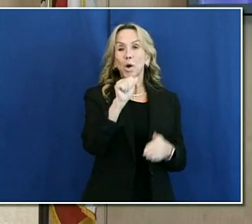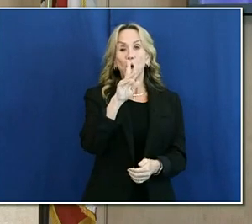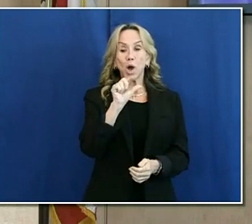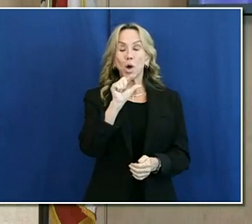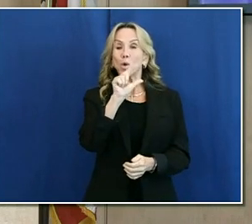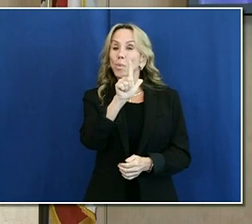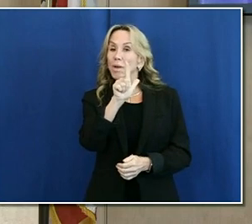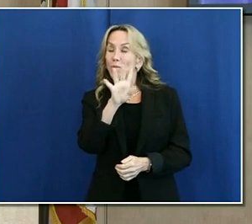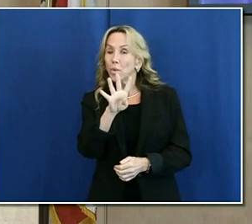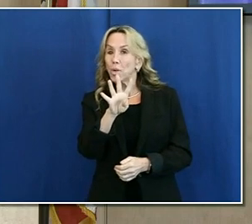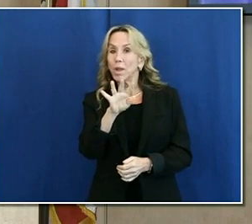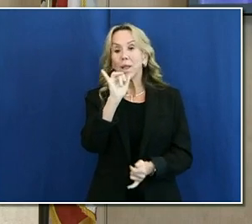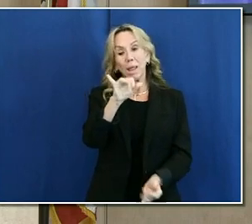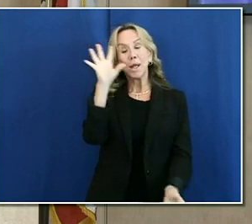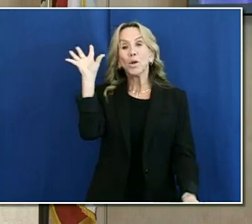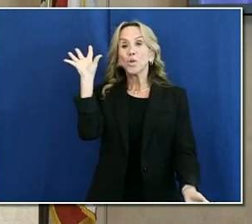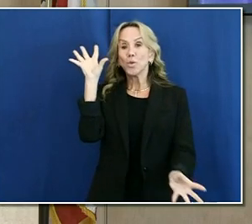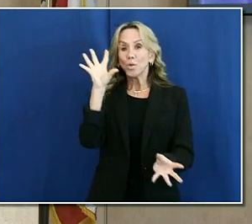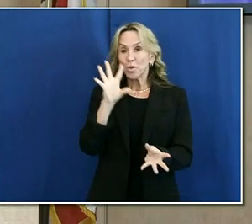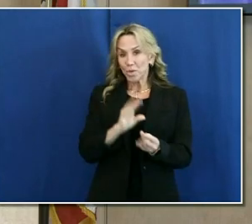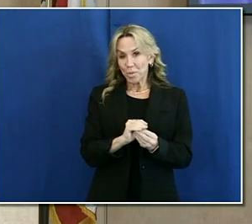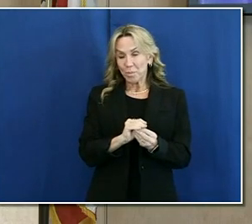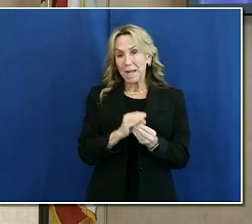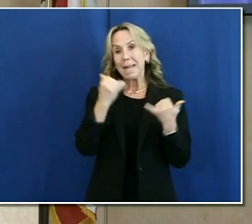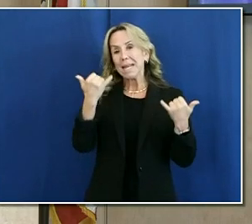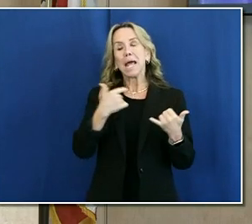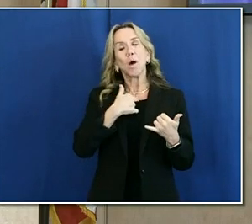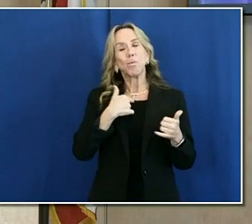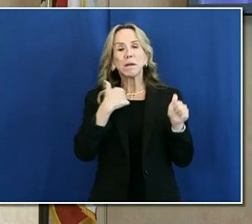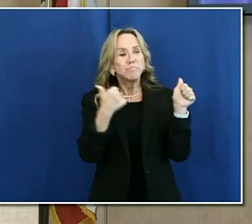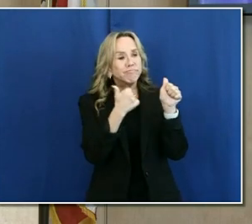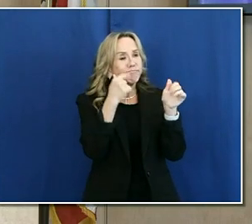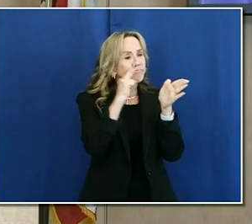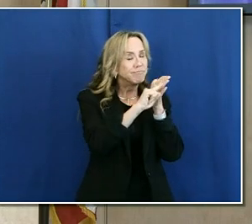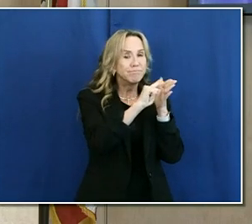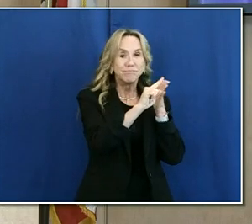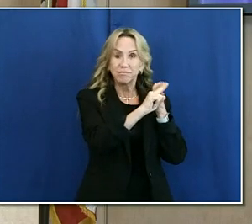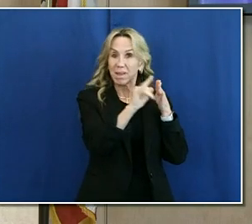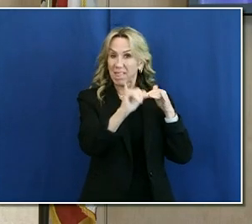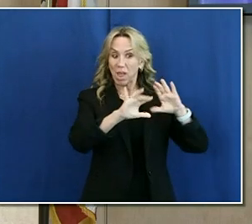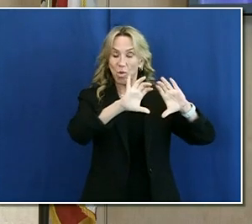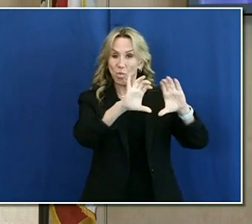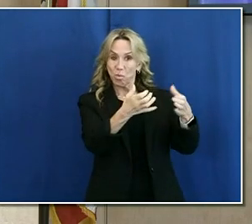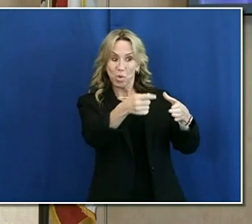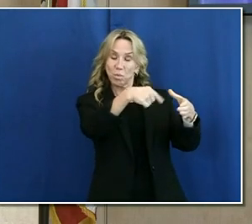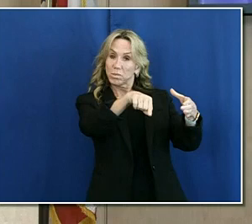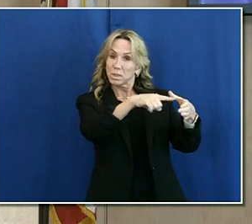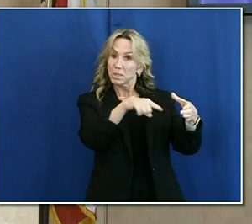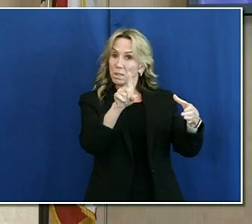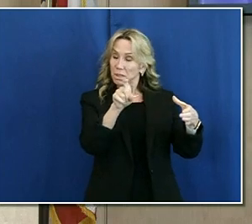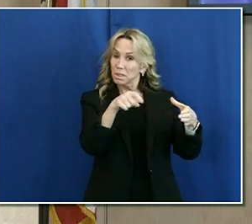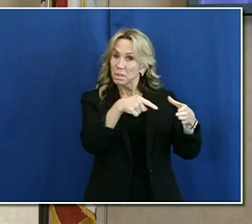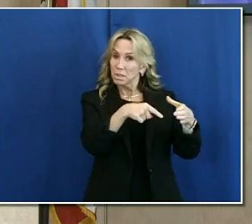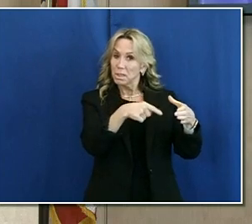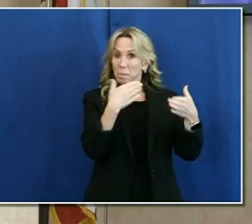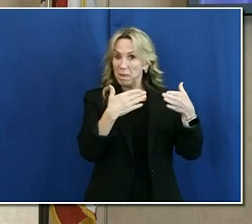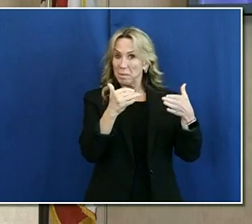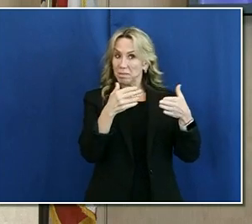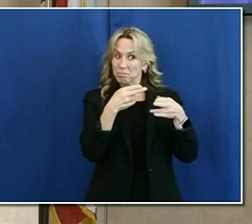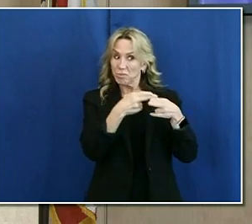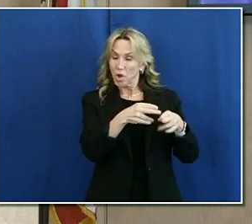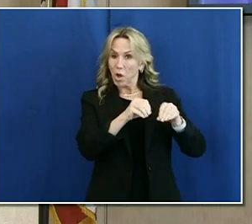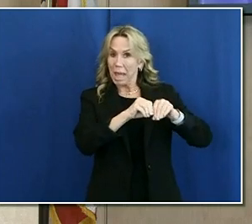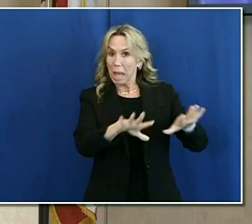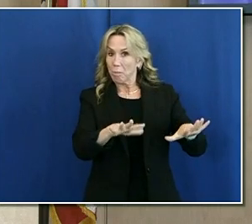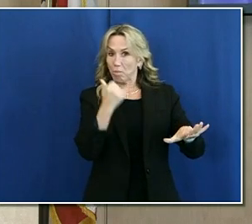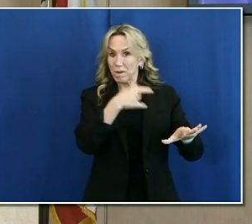is a total number of cases, and we are actively investigating whether any groups of students may be considered an outbreak.